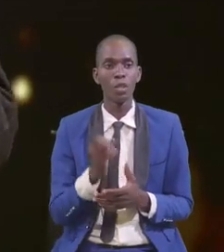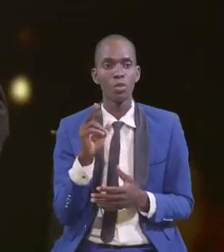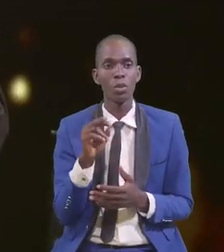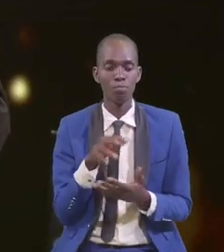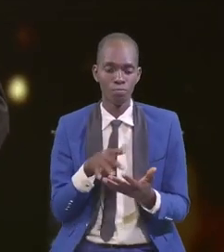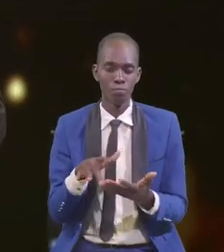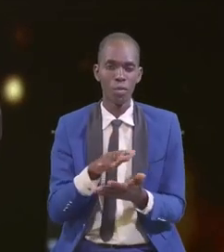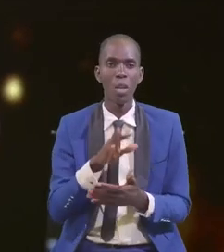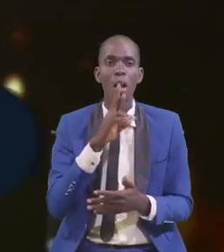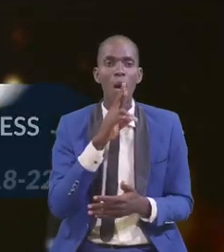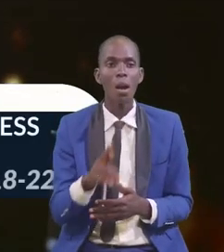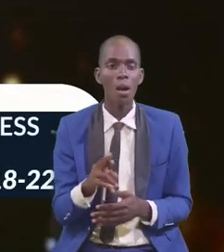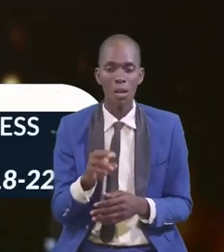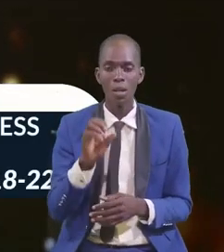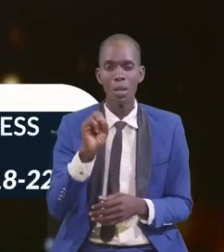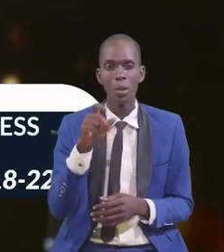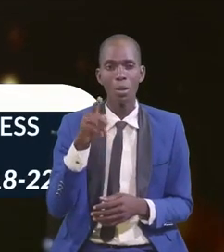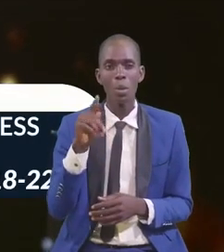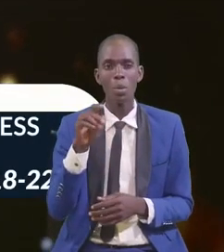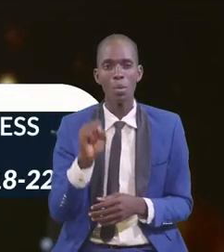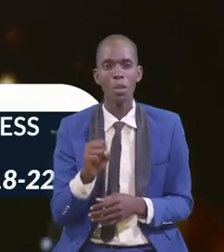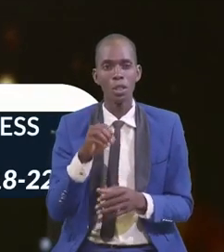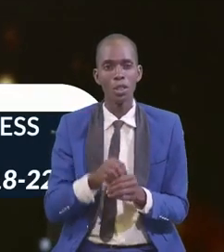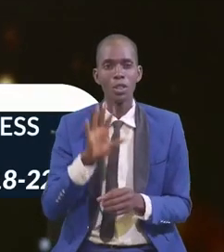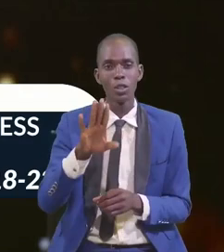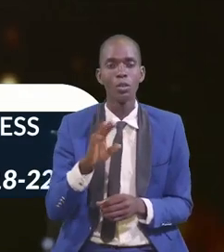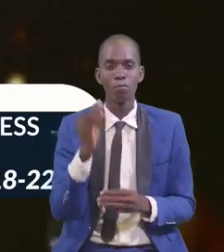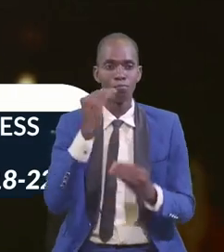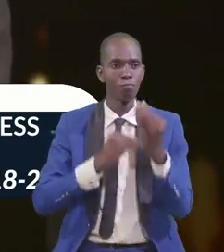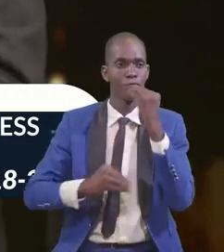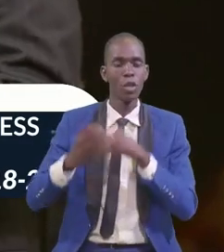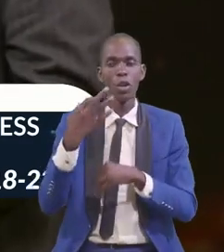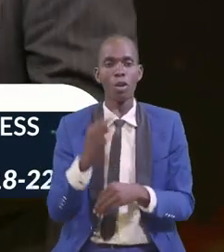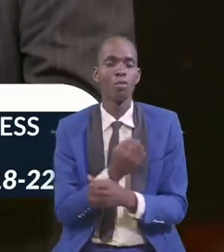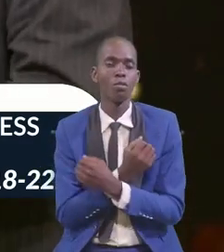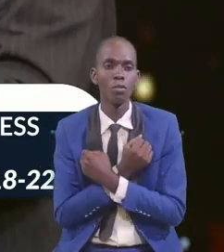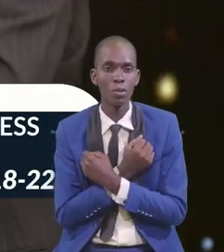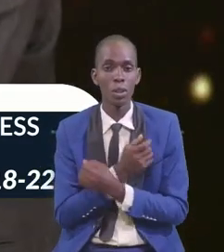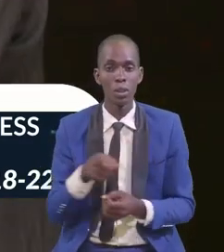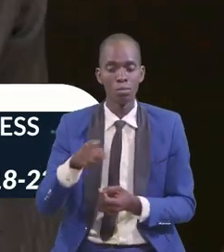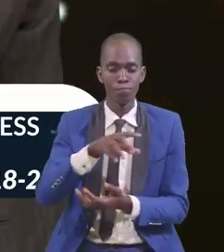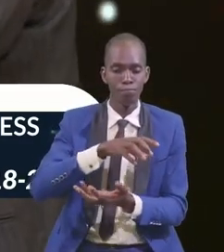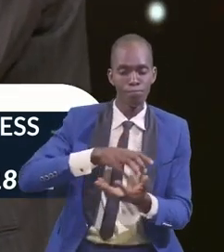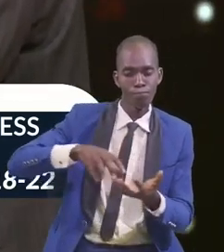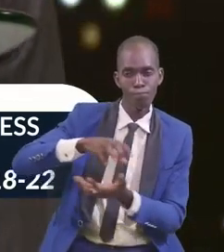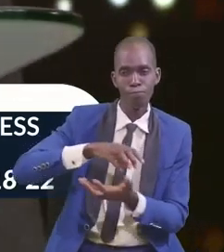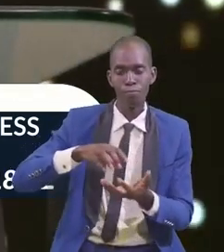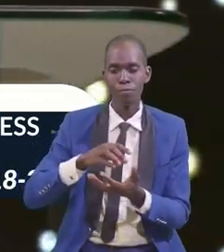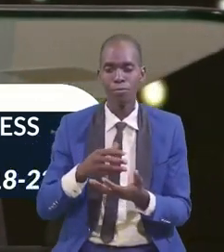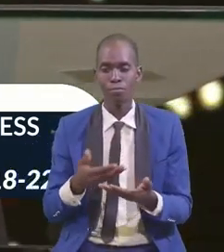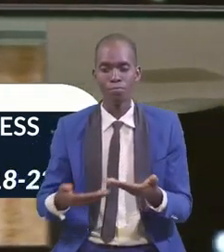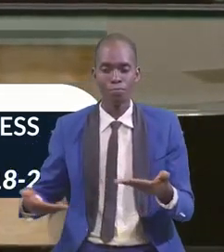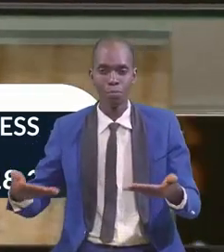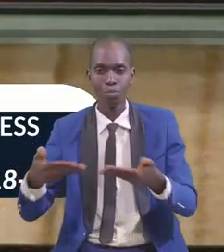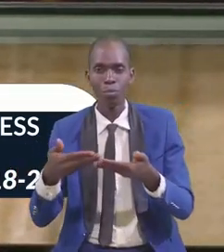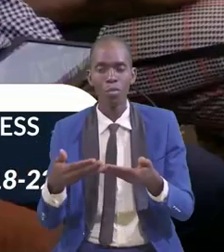These are spots in your feast of charity. They mingle, they mix with